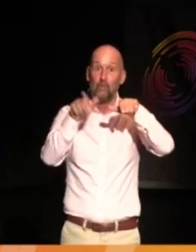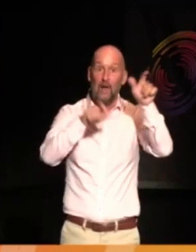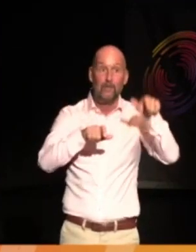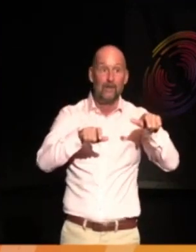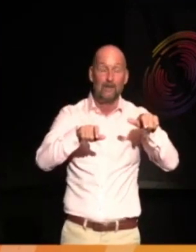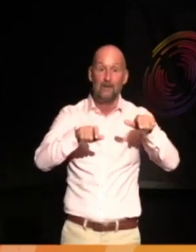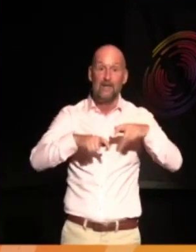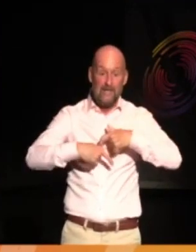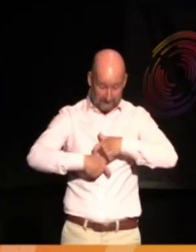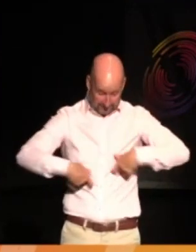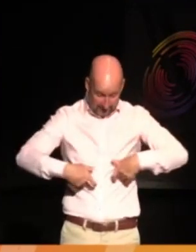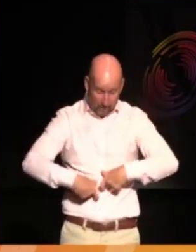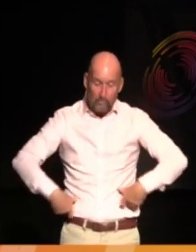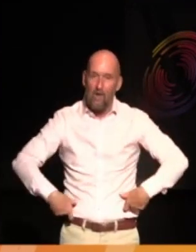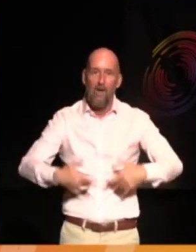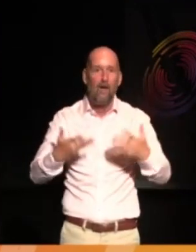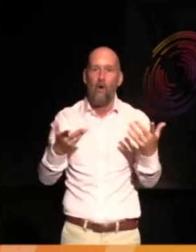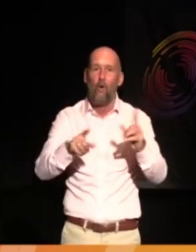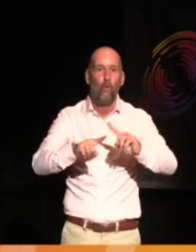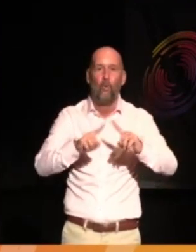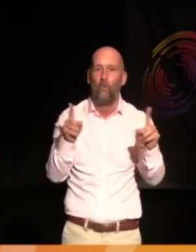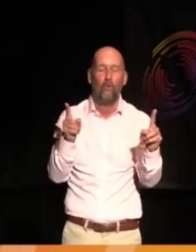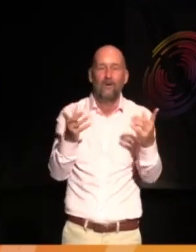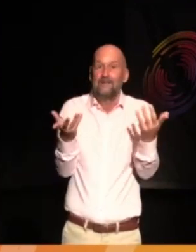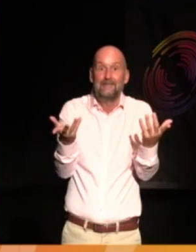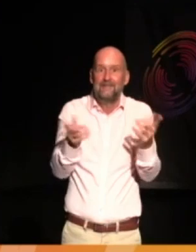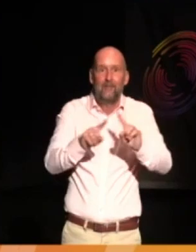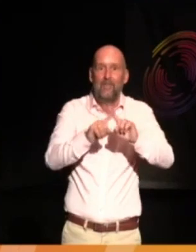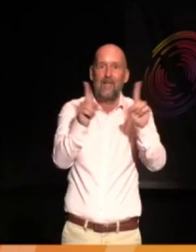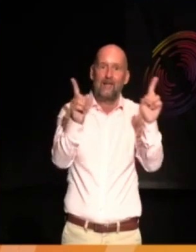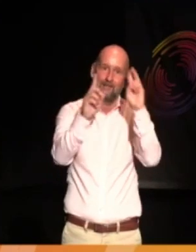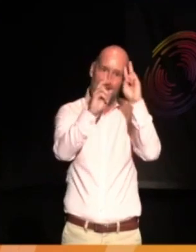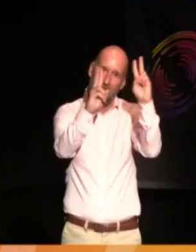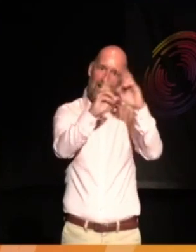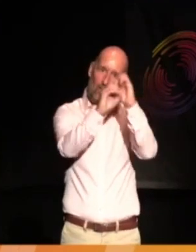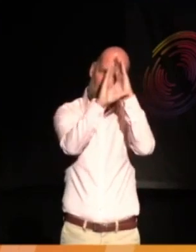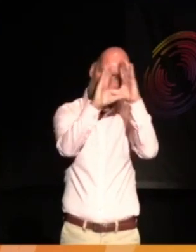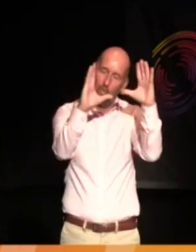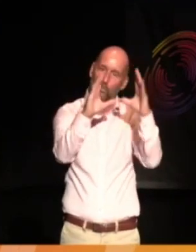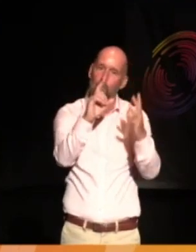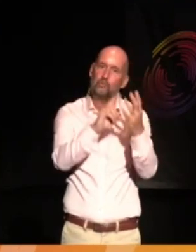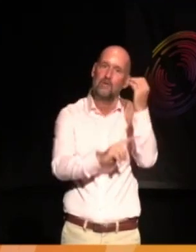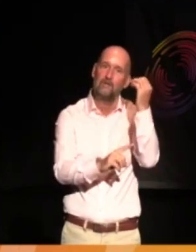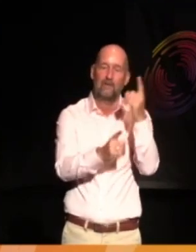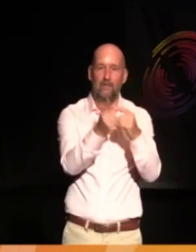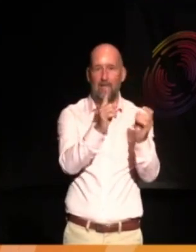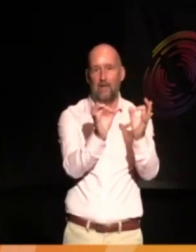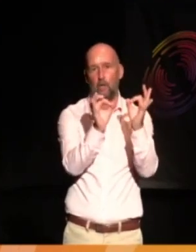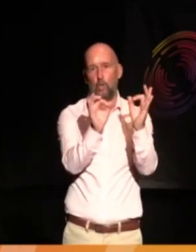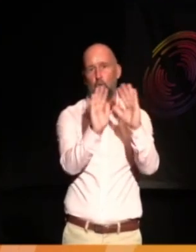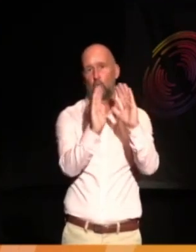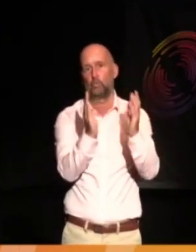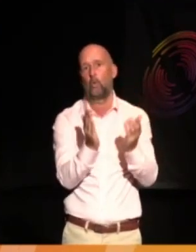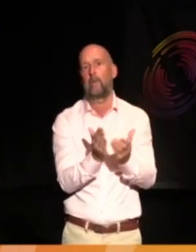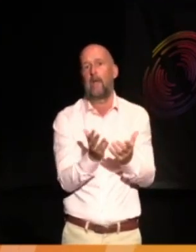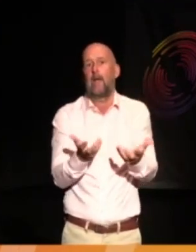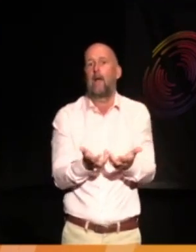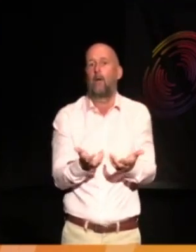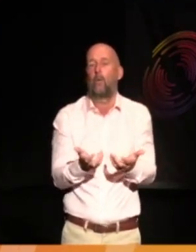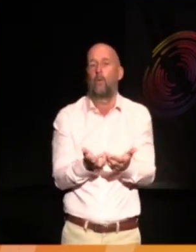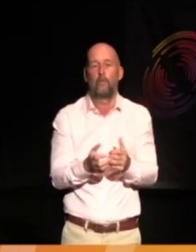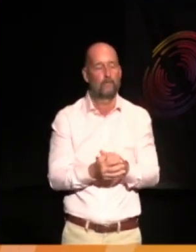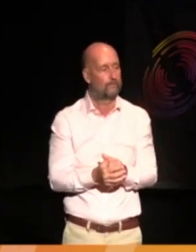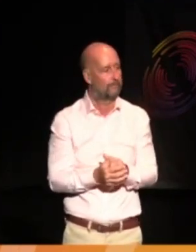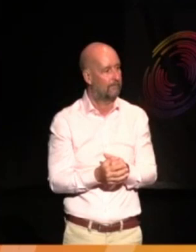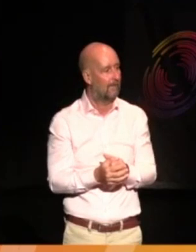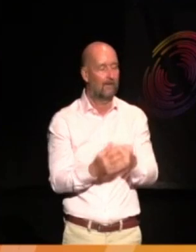shaped? Or is it something else? And what have we got to do to achieve that utopia, in a sense? Can you